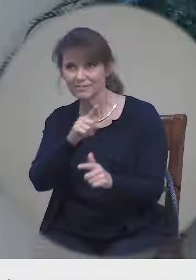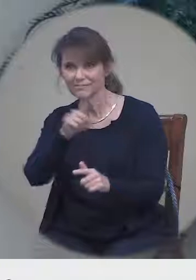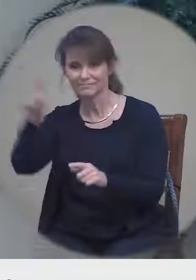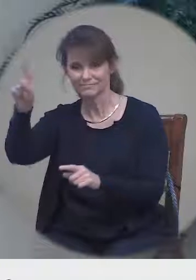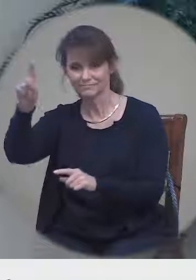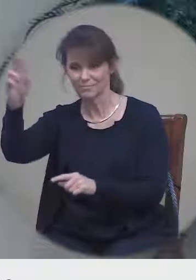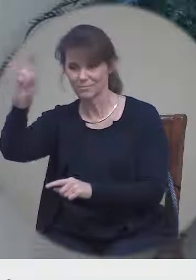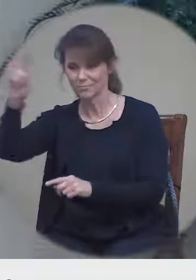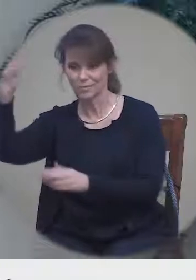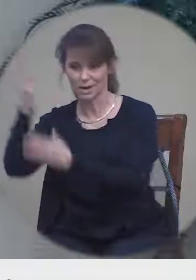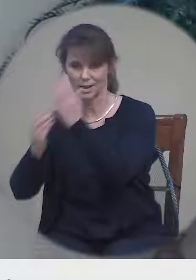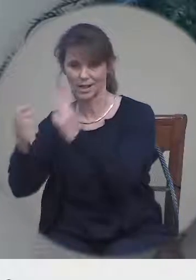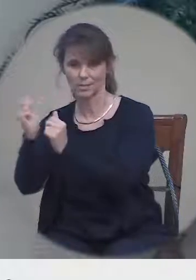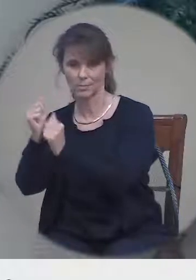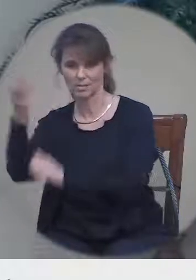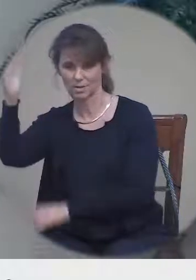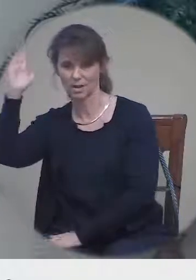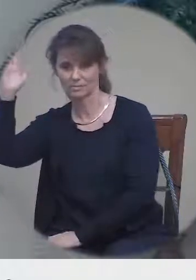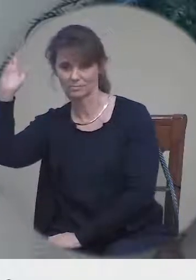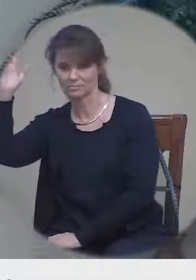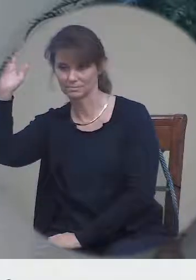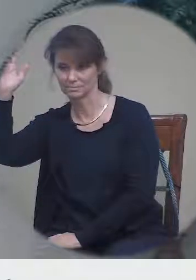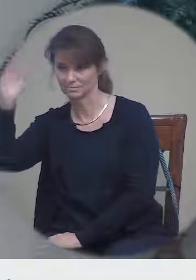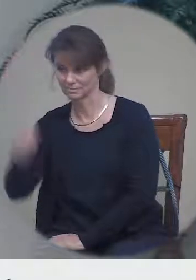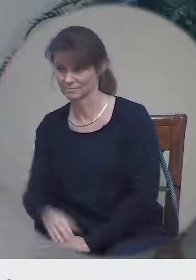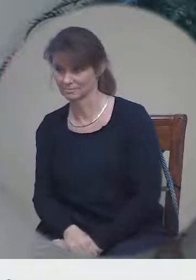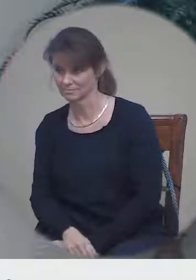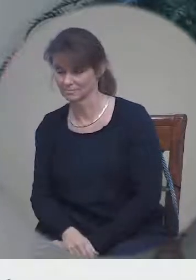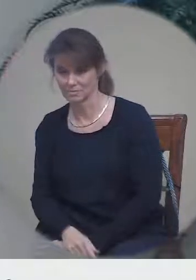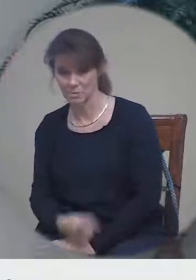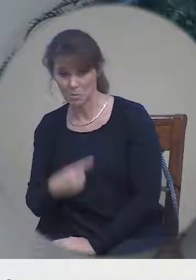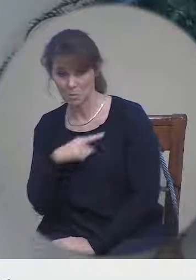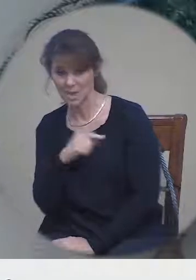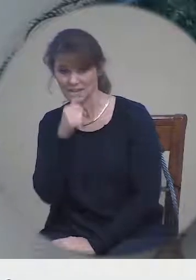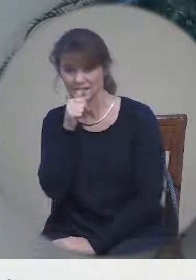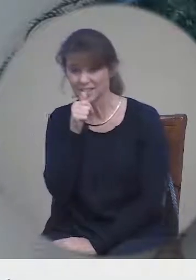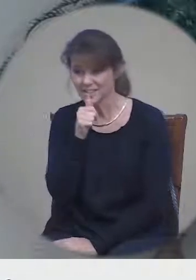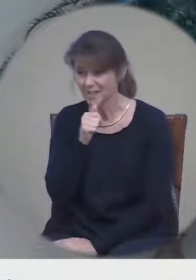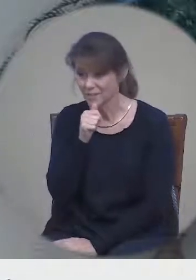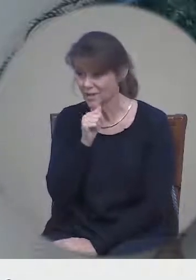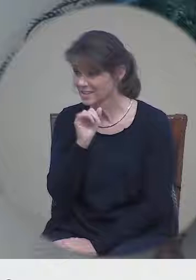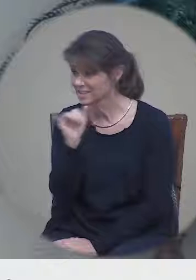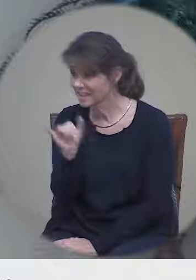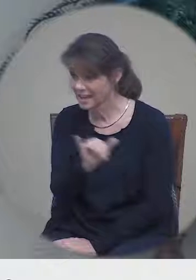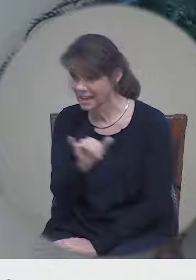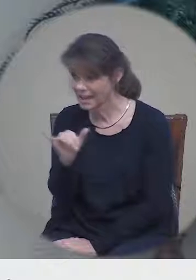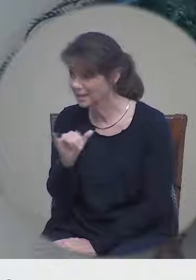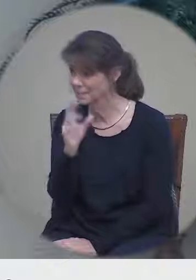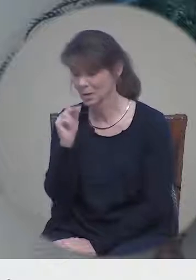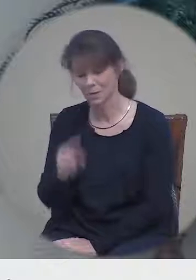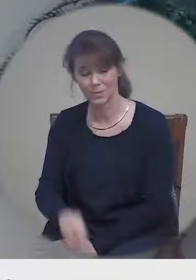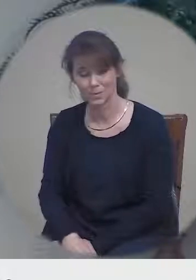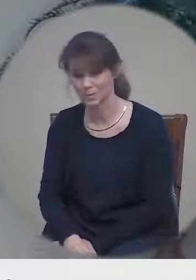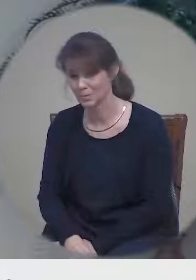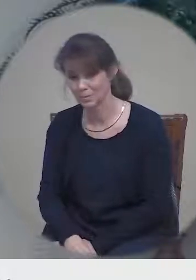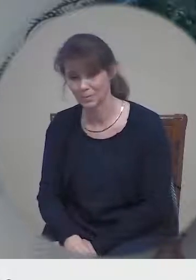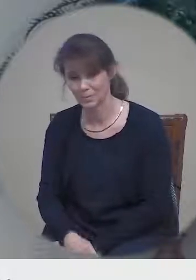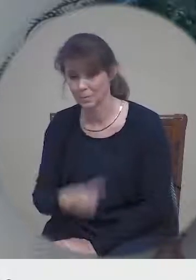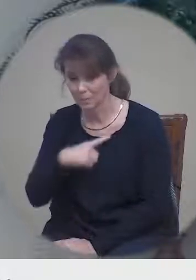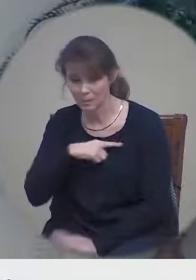blood. Nobody took your life. Nobody spilled your blood.